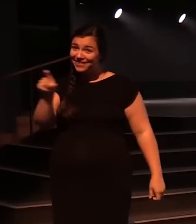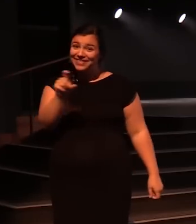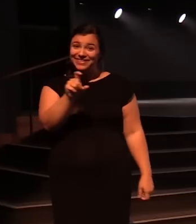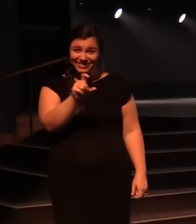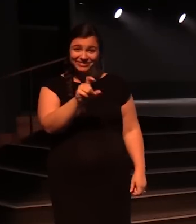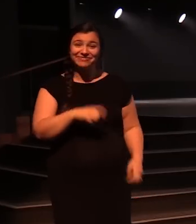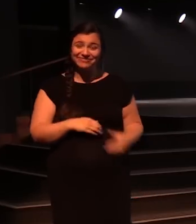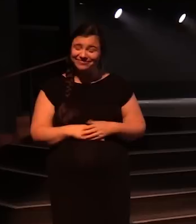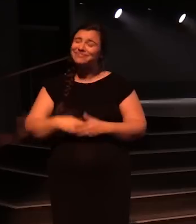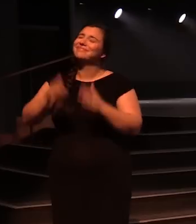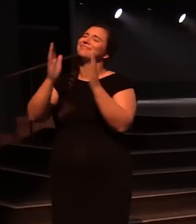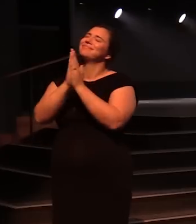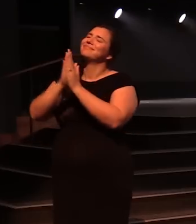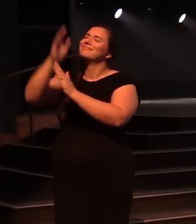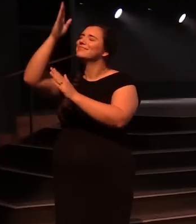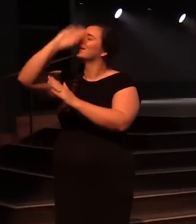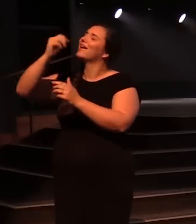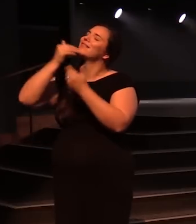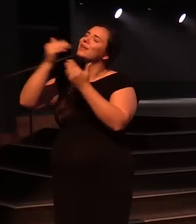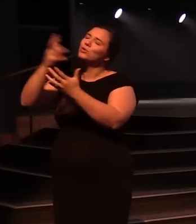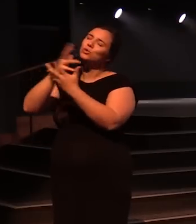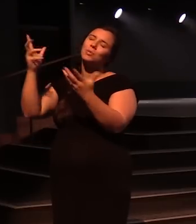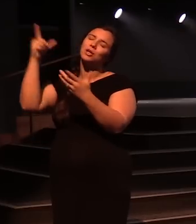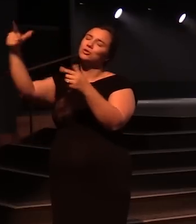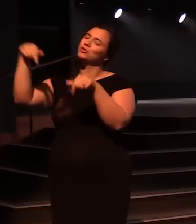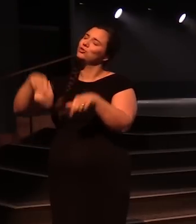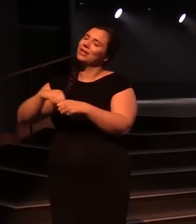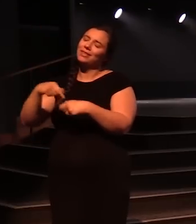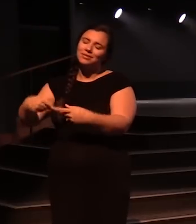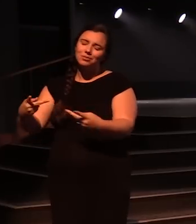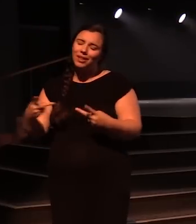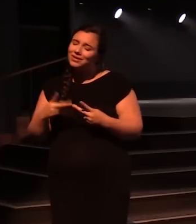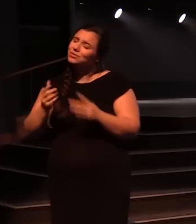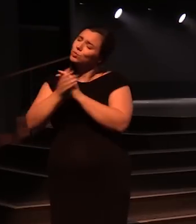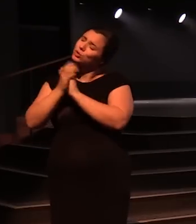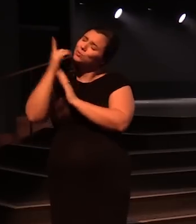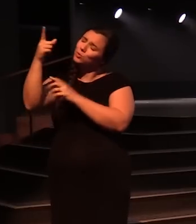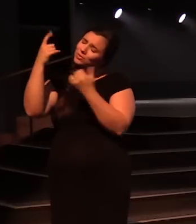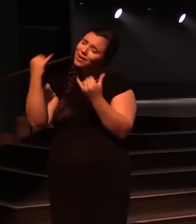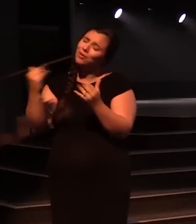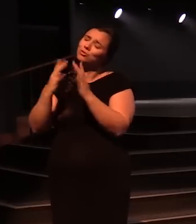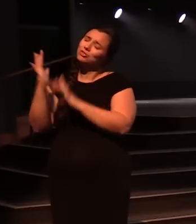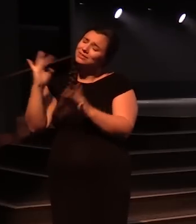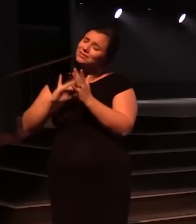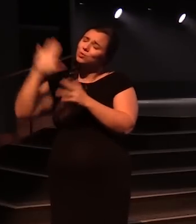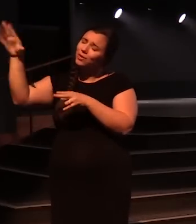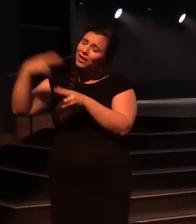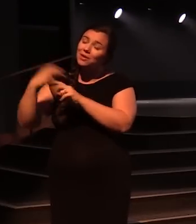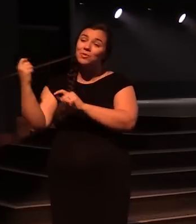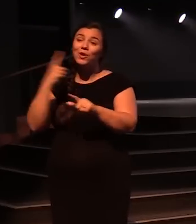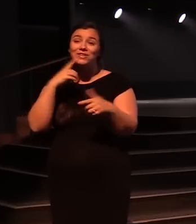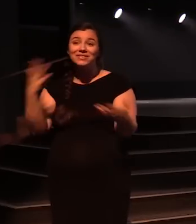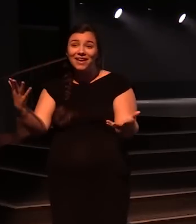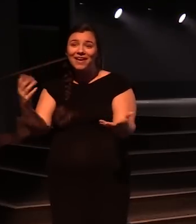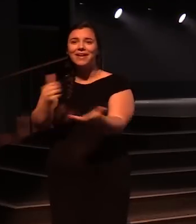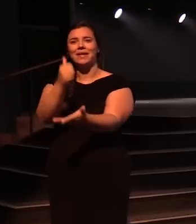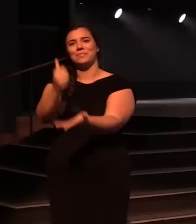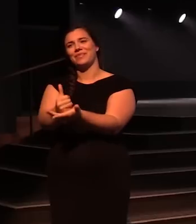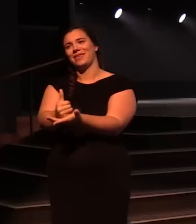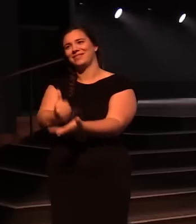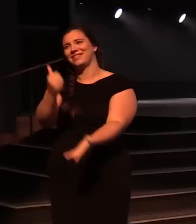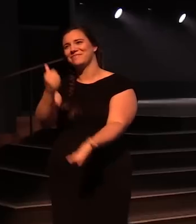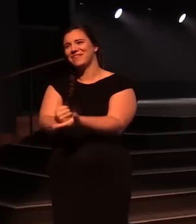God, we thank you so much that you are in this place, and we worship you now in Jesus' name. And everybody said,